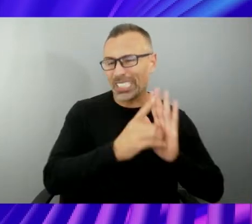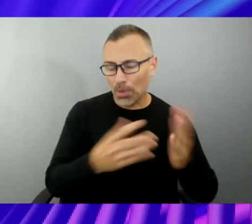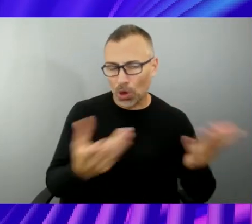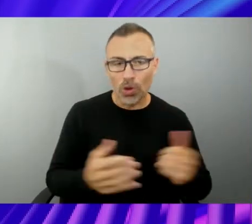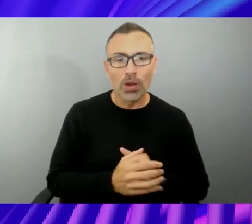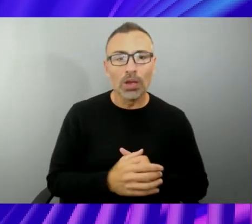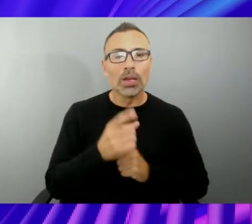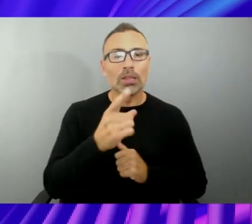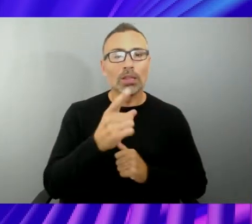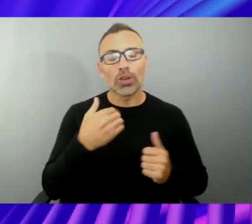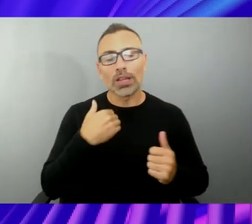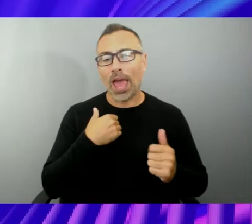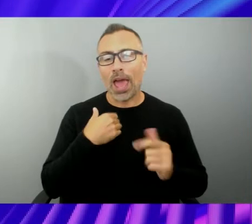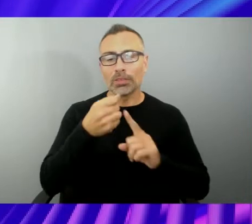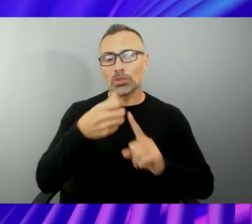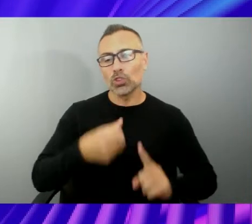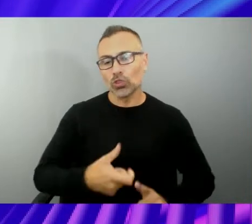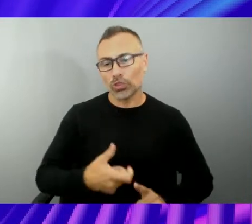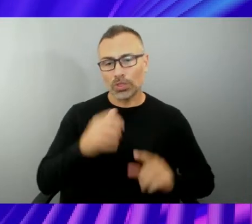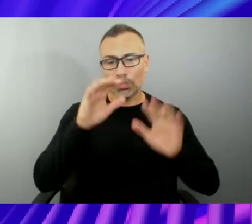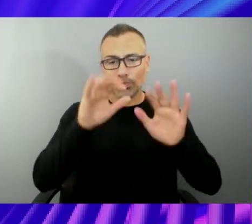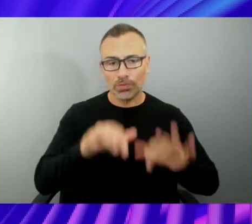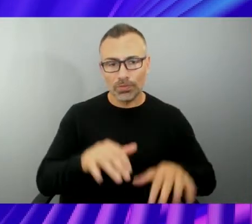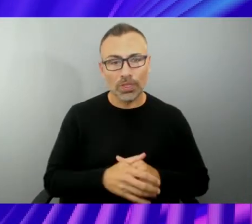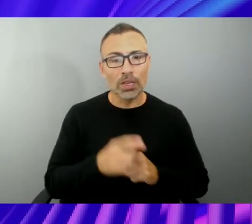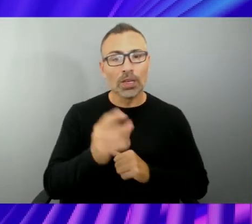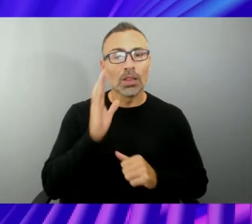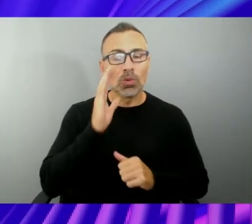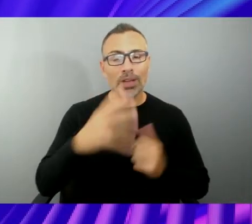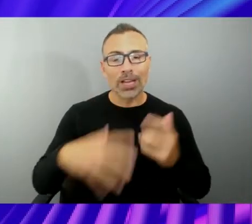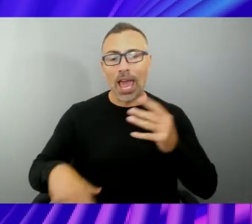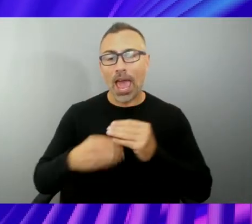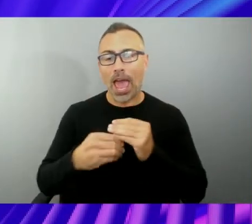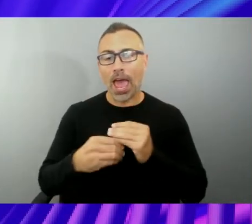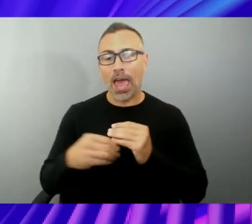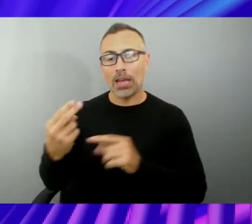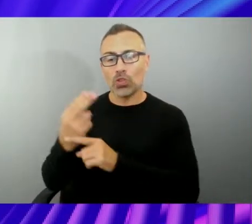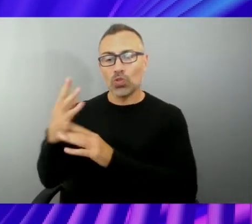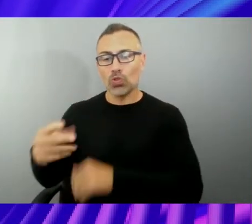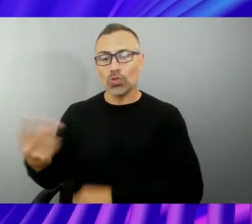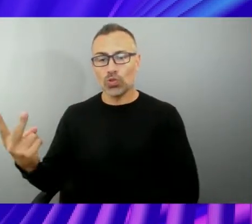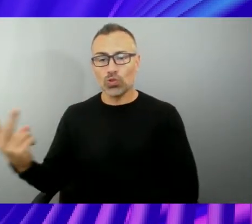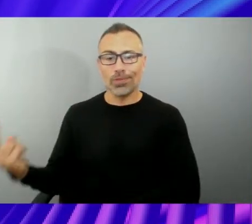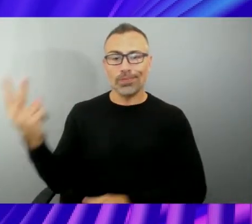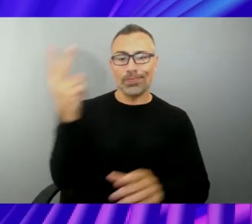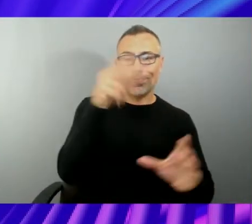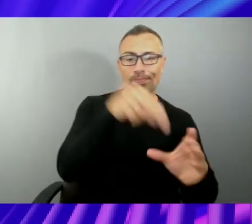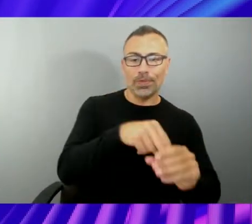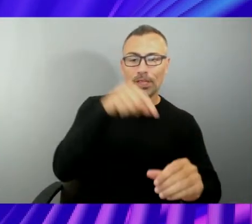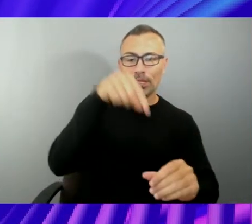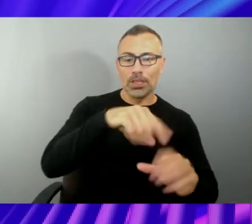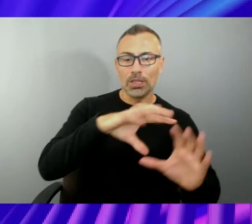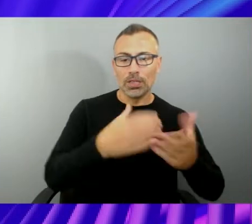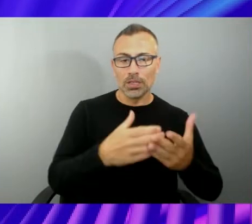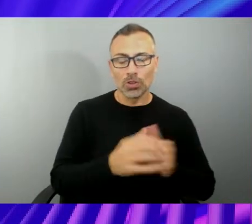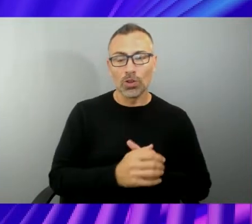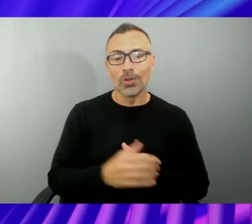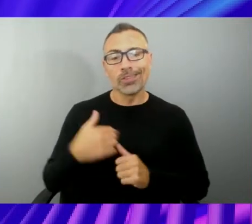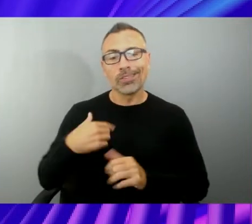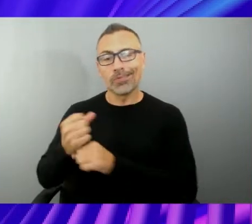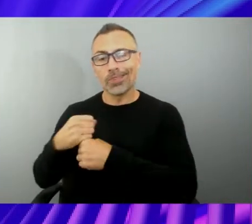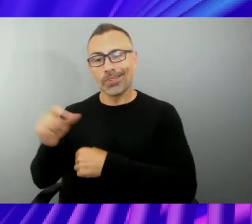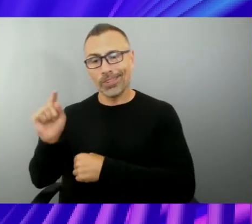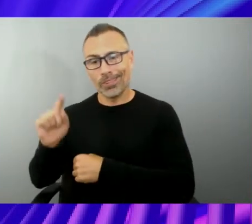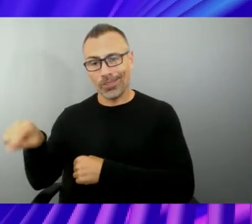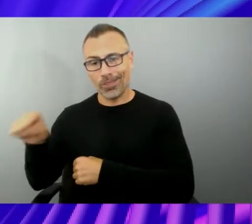the next step what you are going to do, we are going to add those two users into this group. So like we created a couple of users, we are adding those